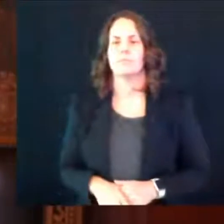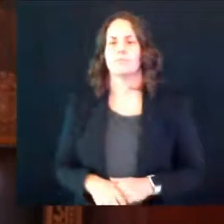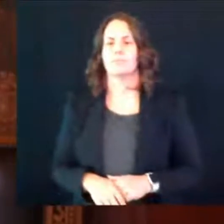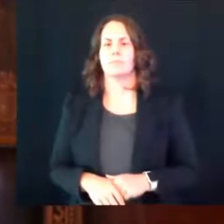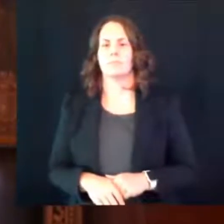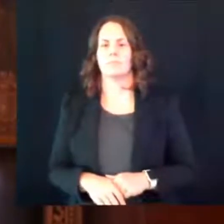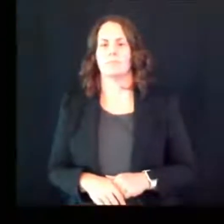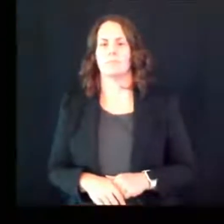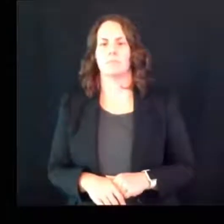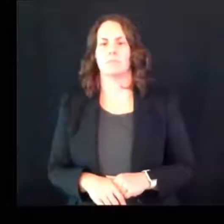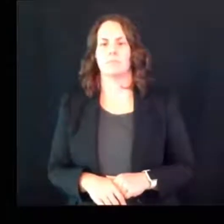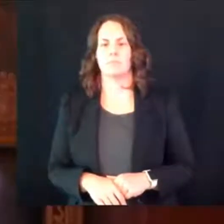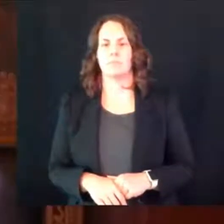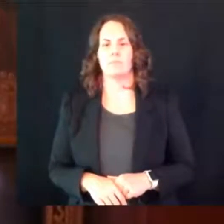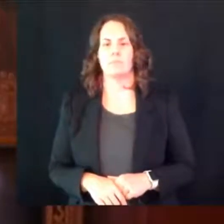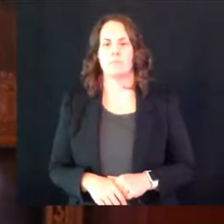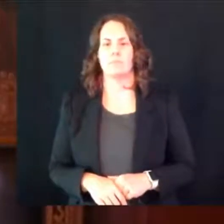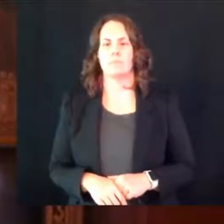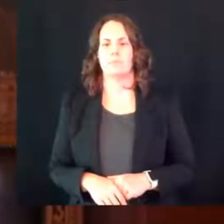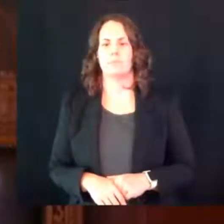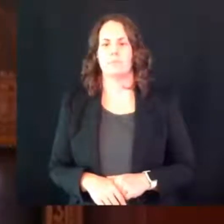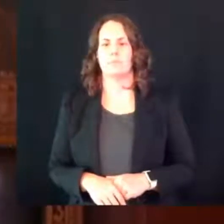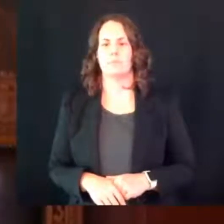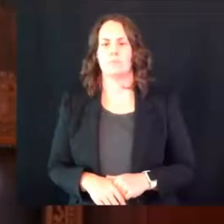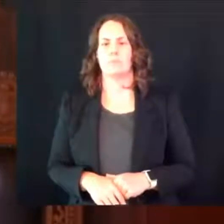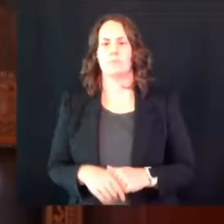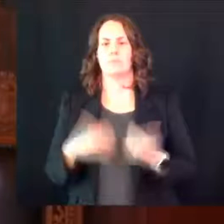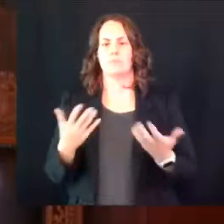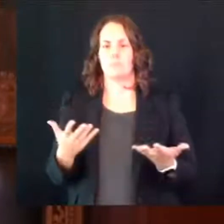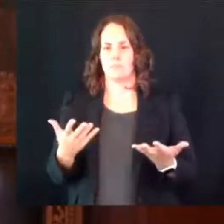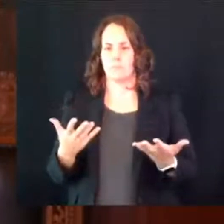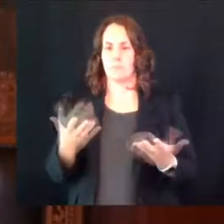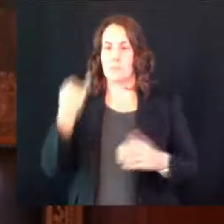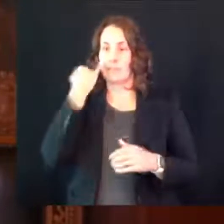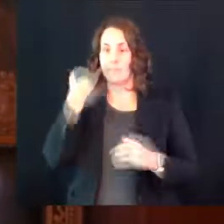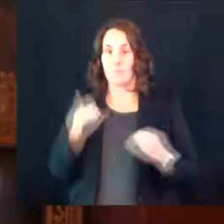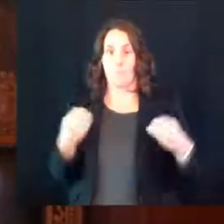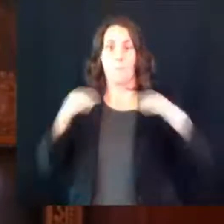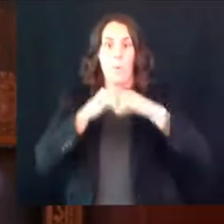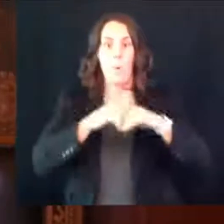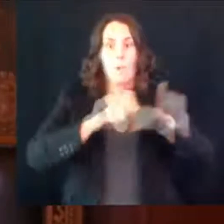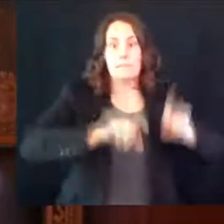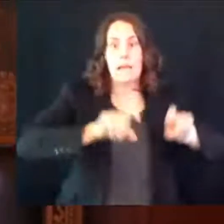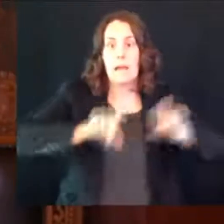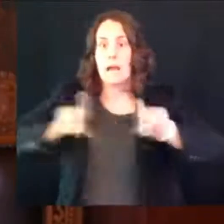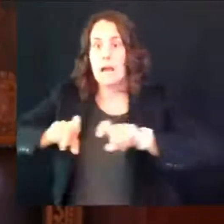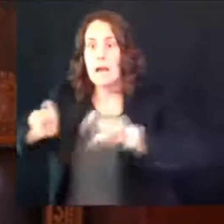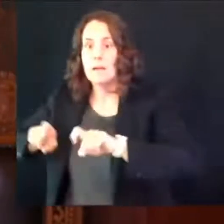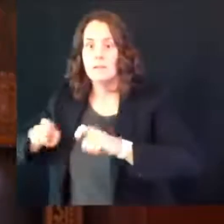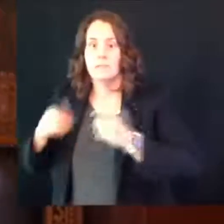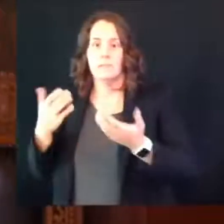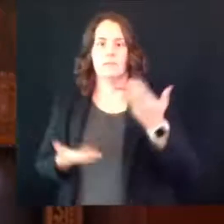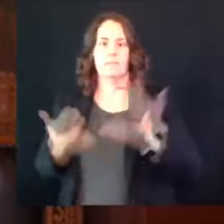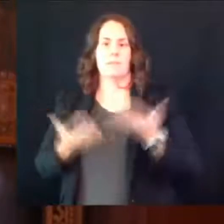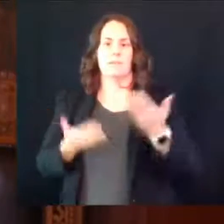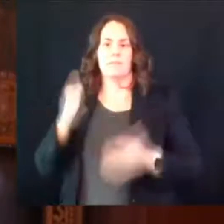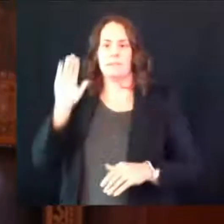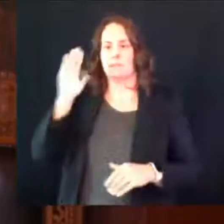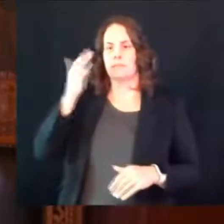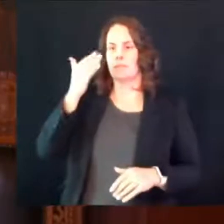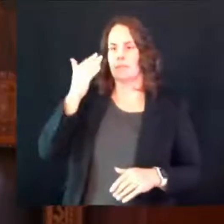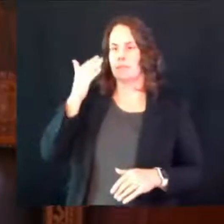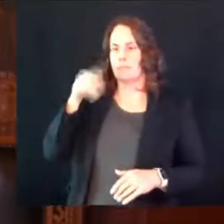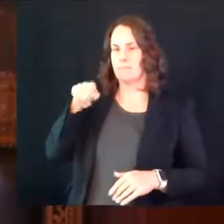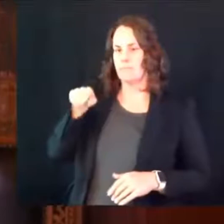getting a test with minimum or no symptoms, and the test rate would be lower. When we see a high percentage of tests that are positive, it means